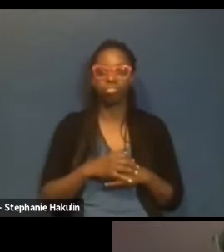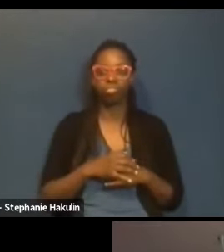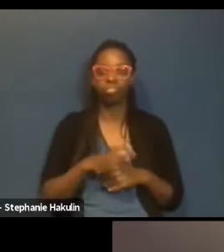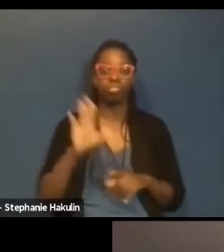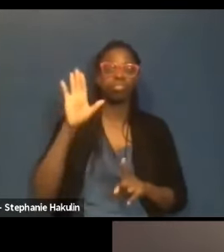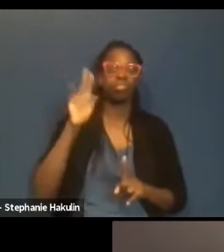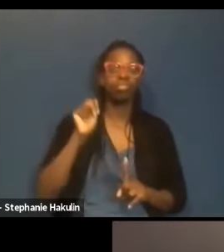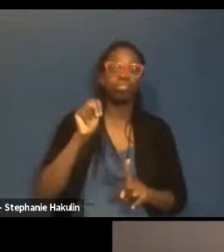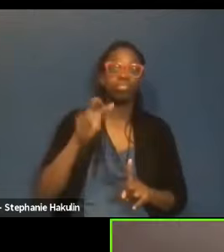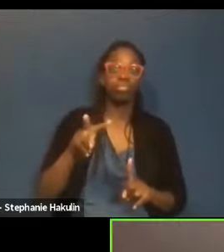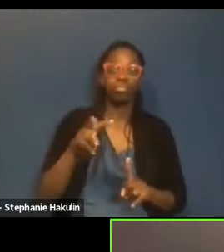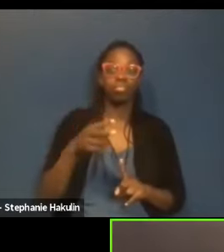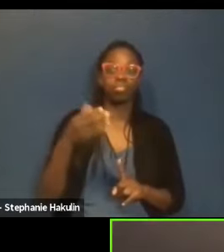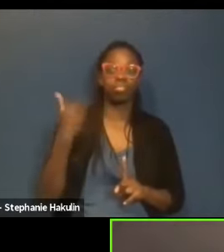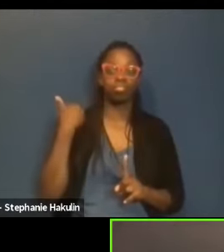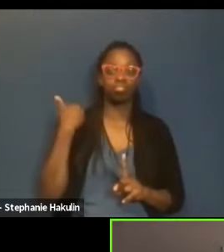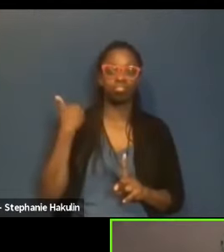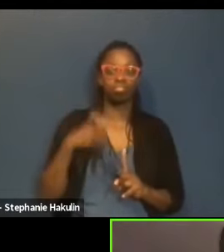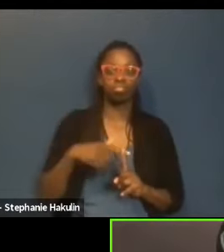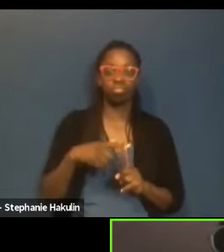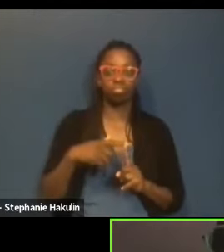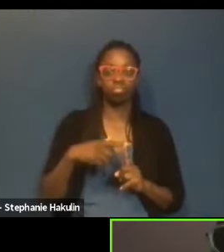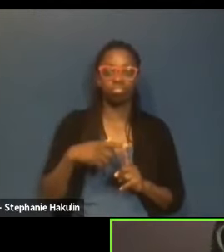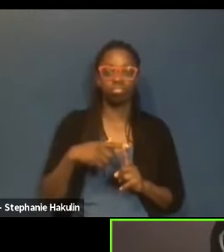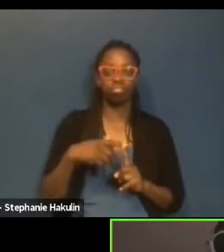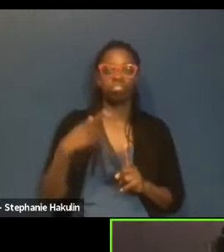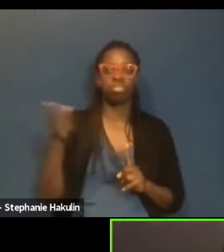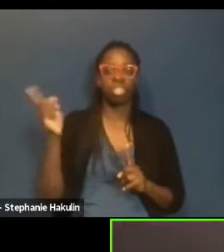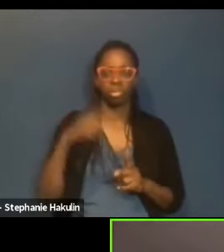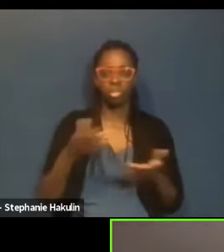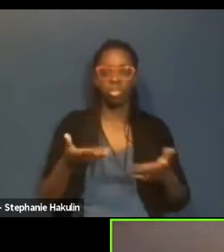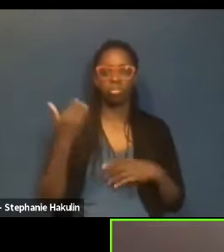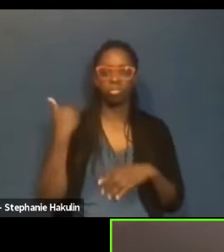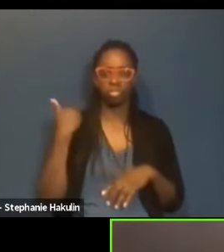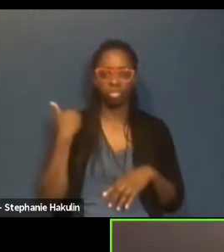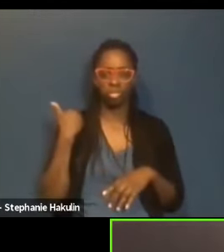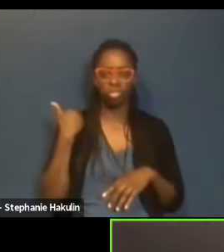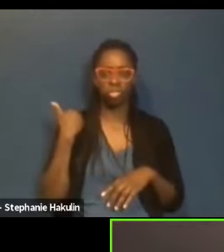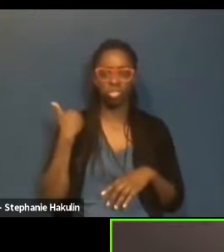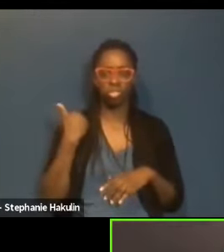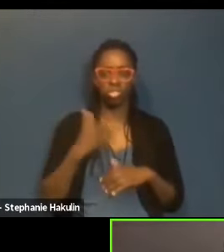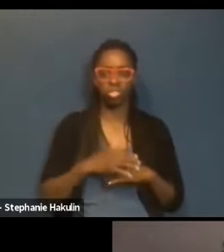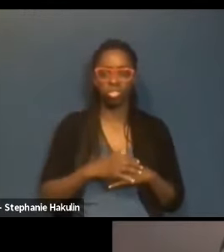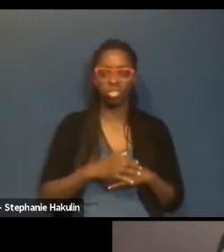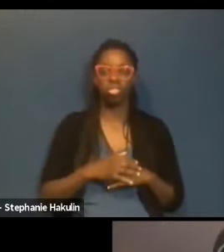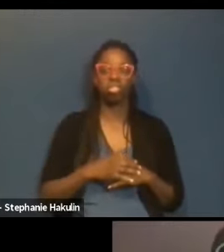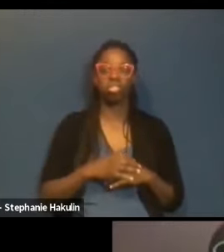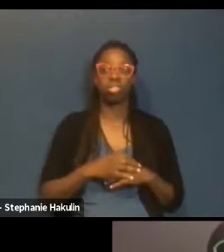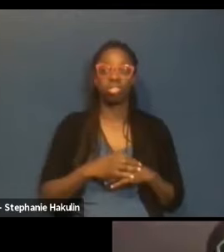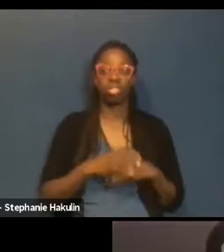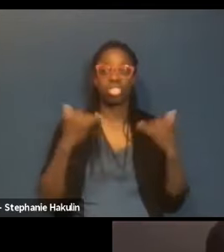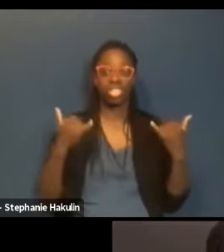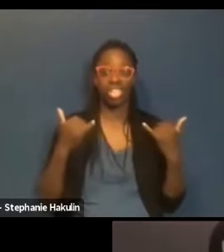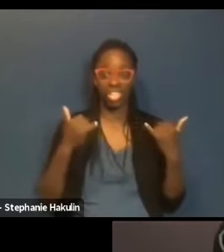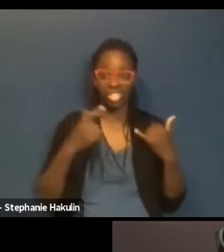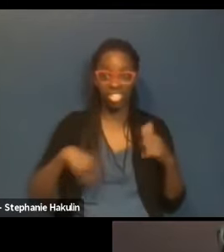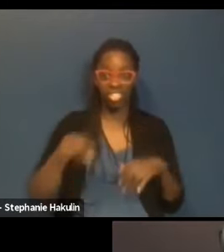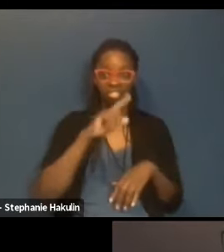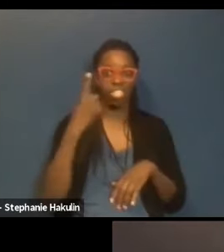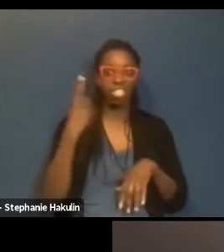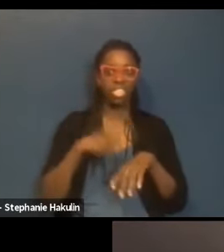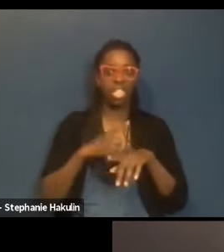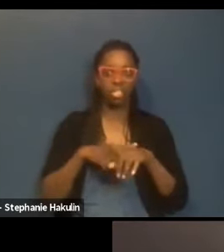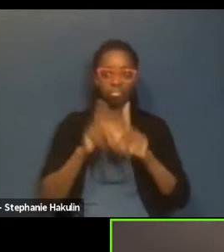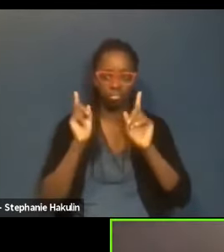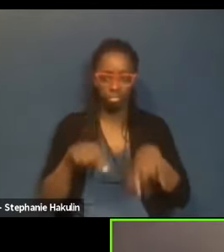it is. You've been here before. For those of you that are here the first time, participated all week, you know what it is. This is